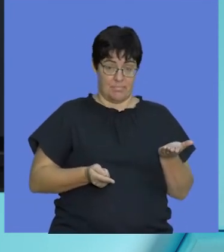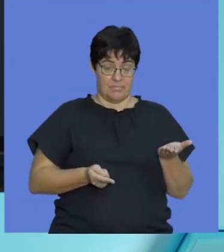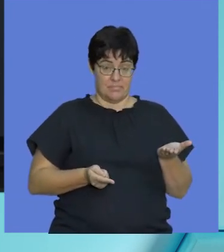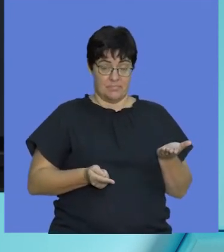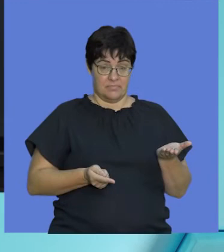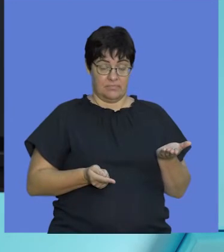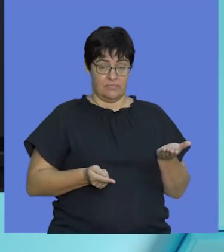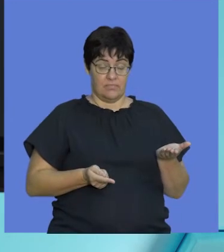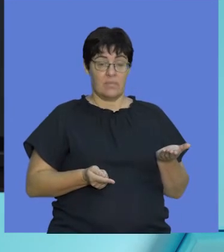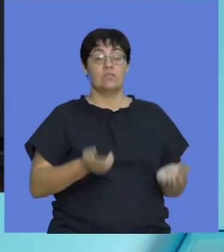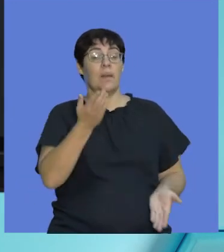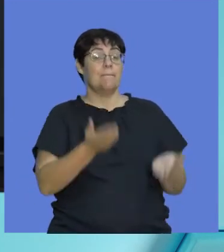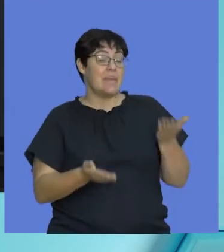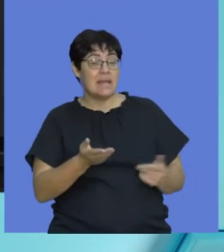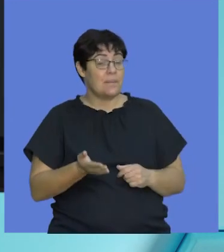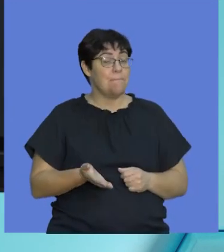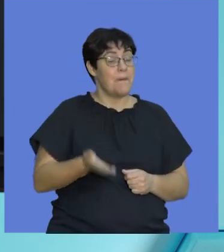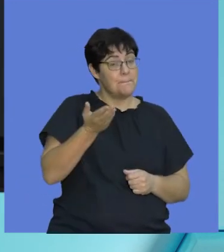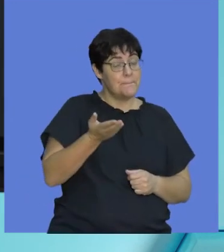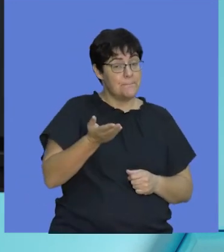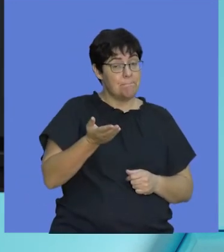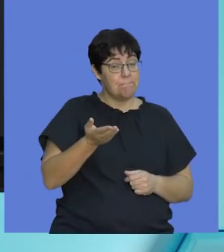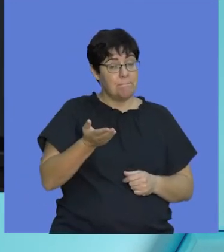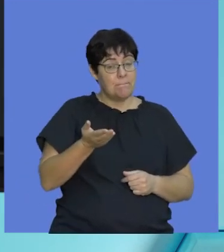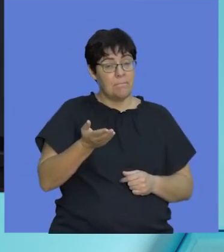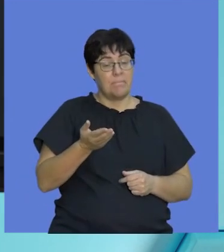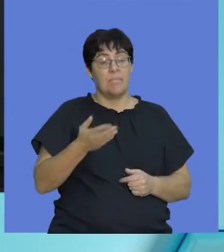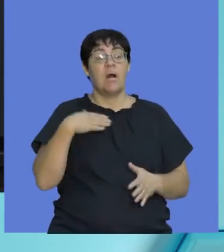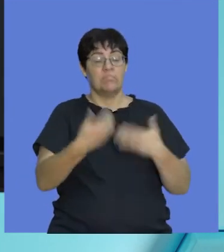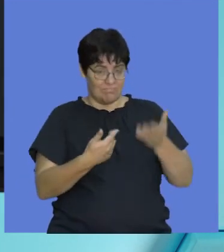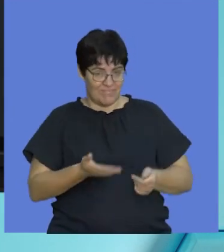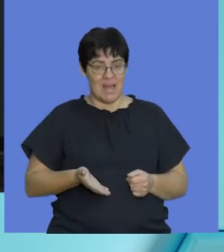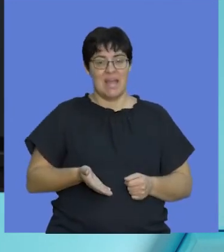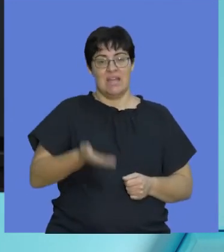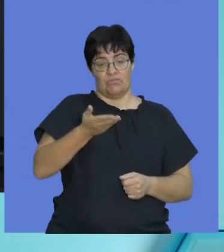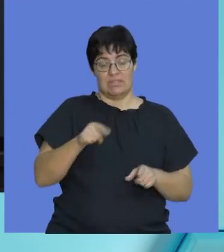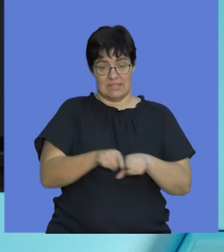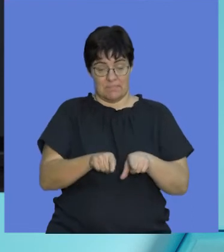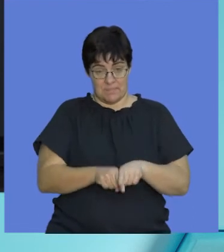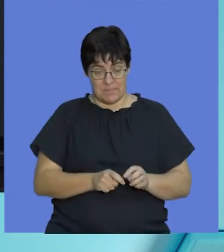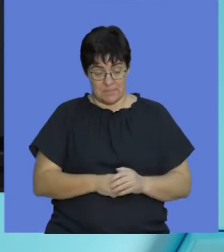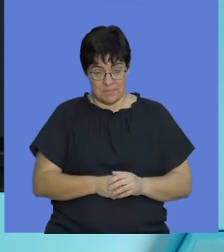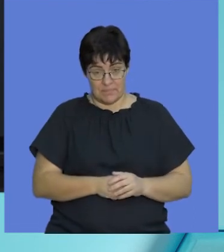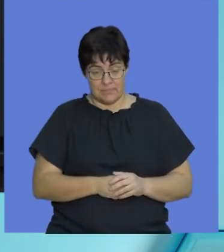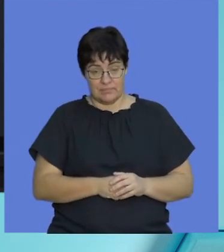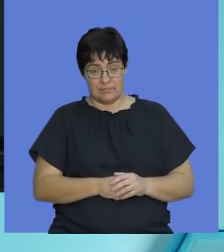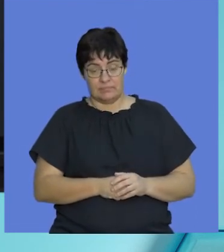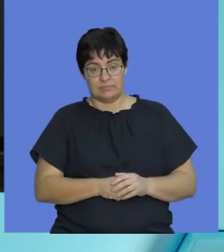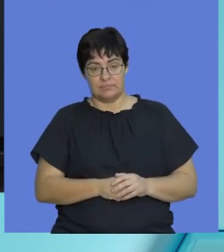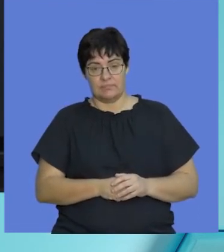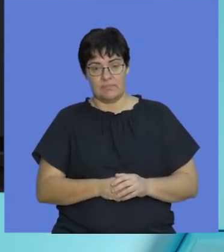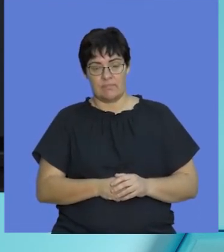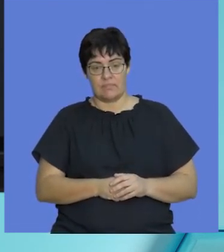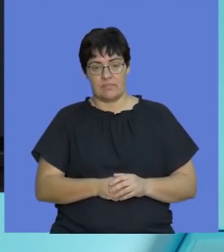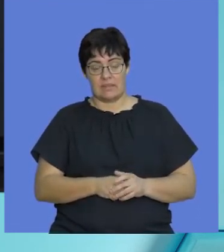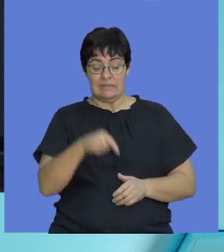mass. So if the mass increases, the momentum needs to increase. So that means for